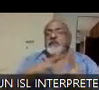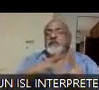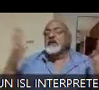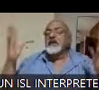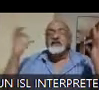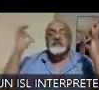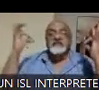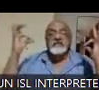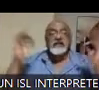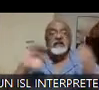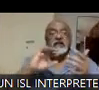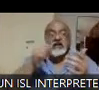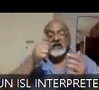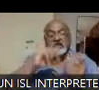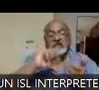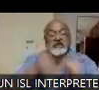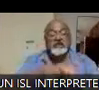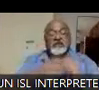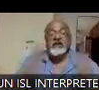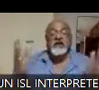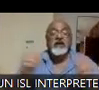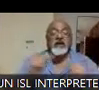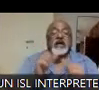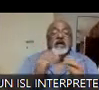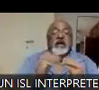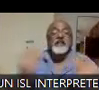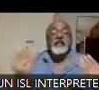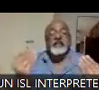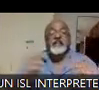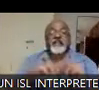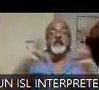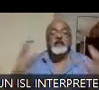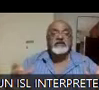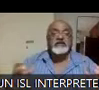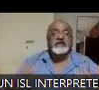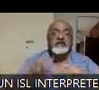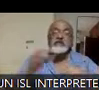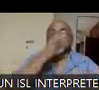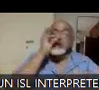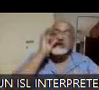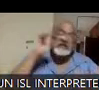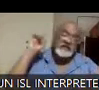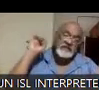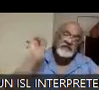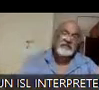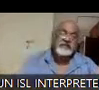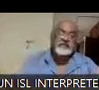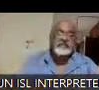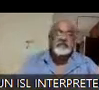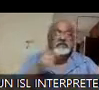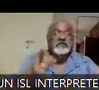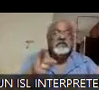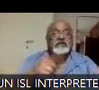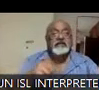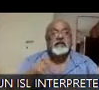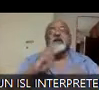amazing changes in India. She heads an outfit called as Ability Foundation in Chennai. She goes,